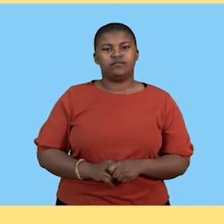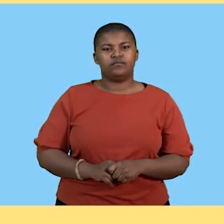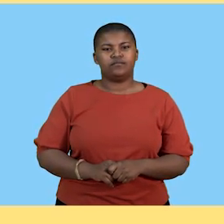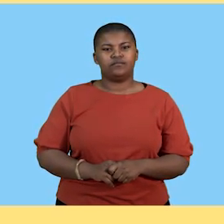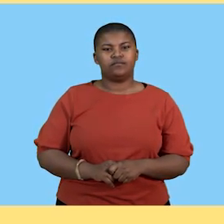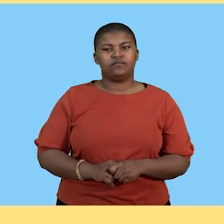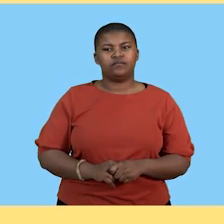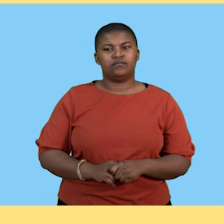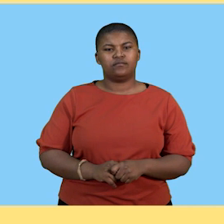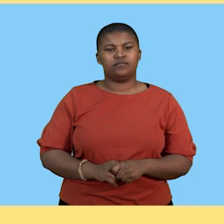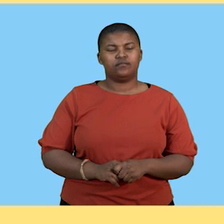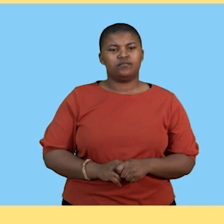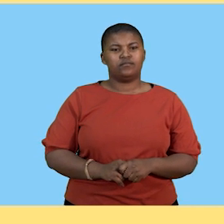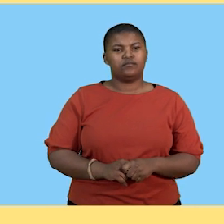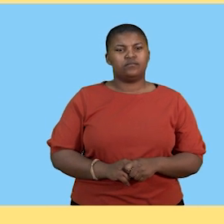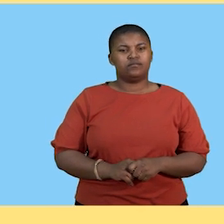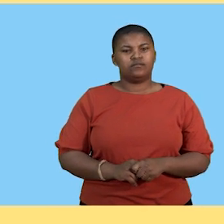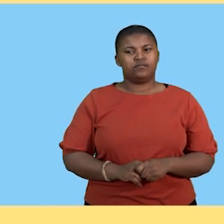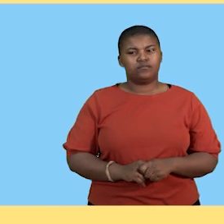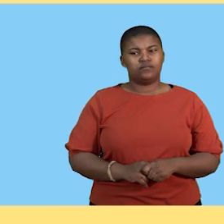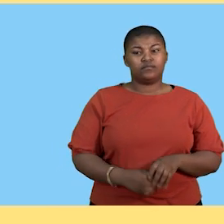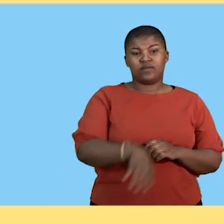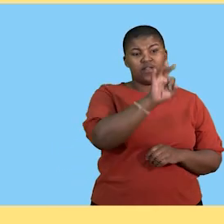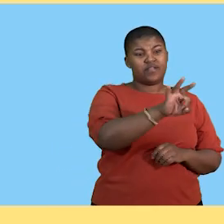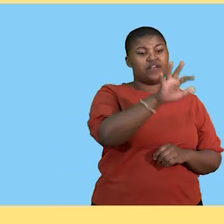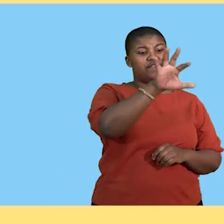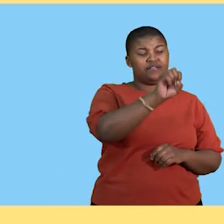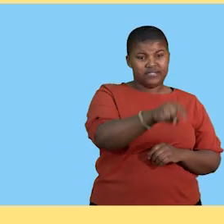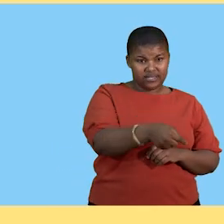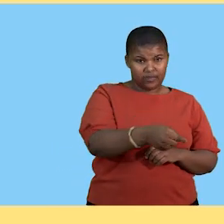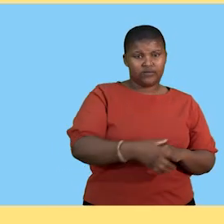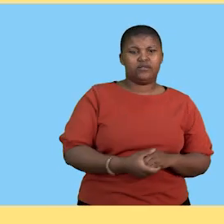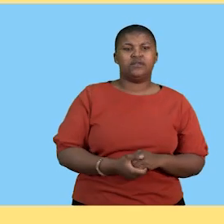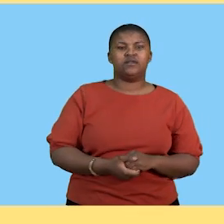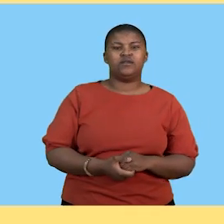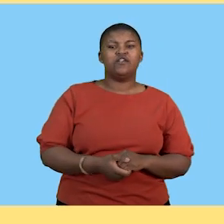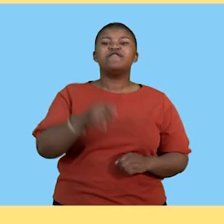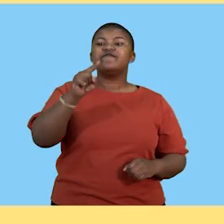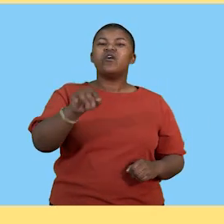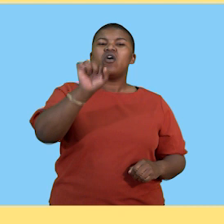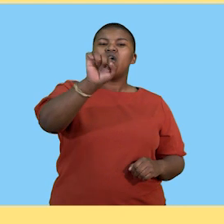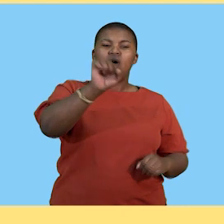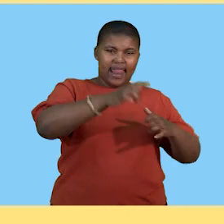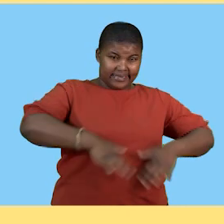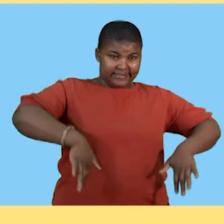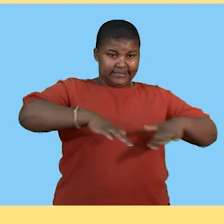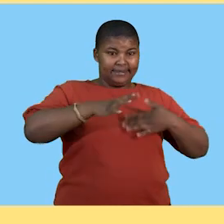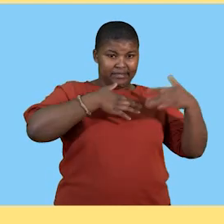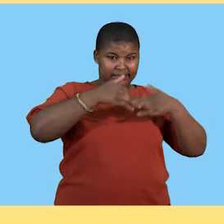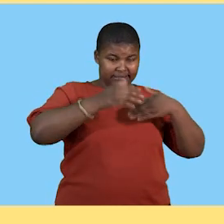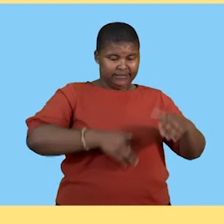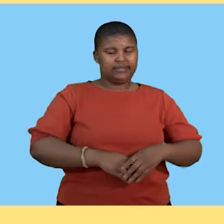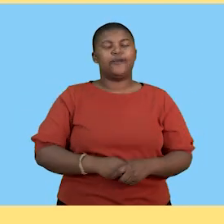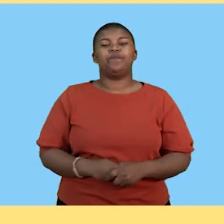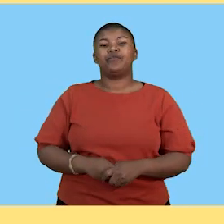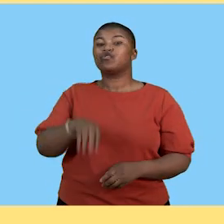of, okay, let me give the figures again to you. It is your 350,000, that is for your